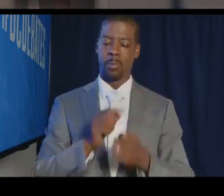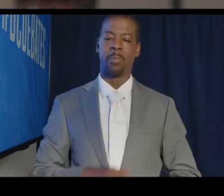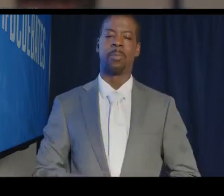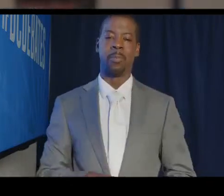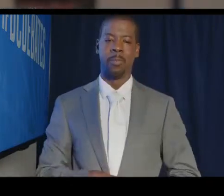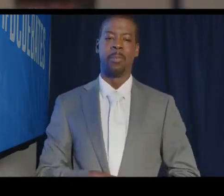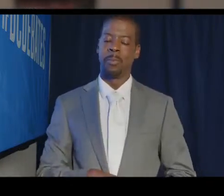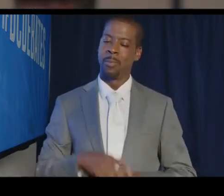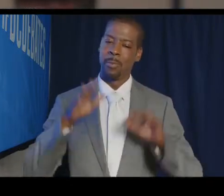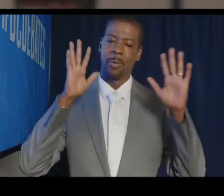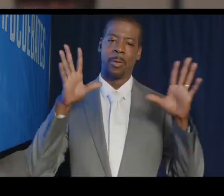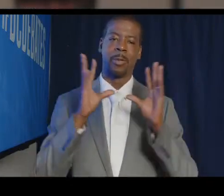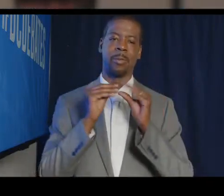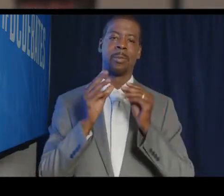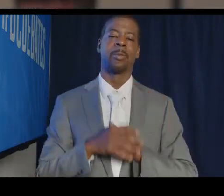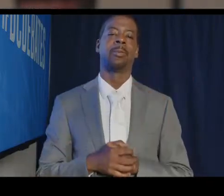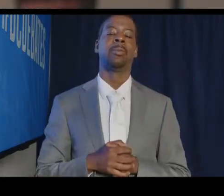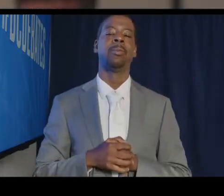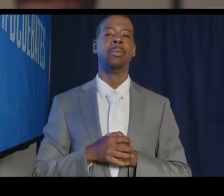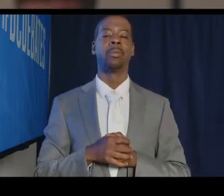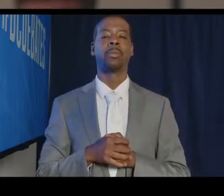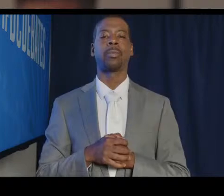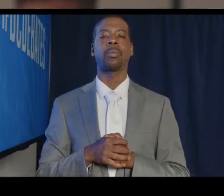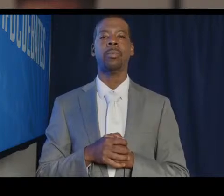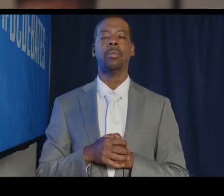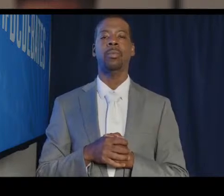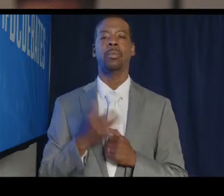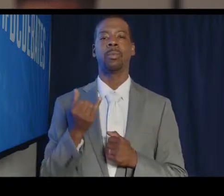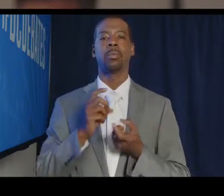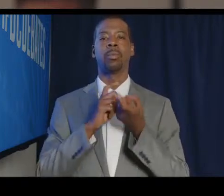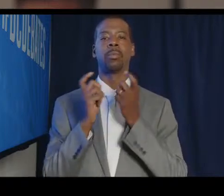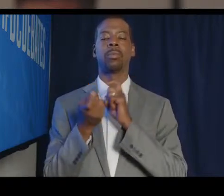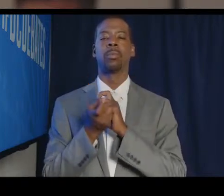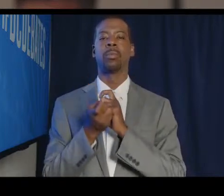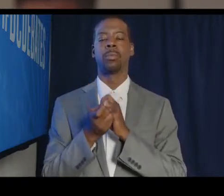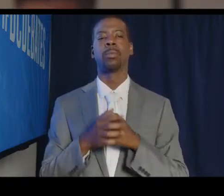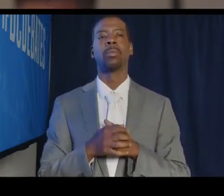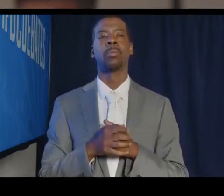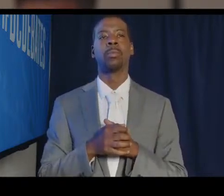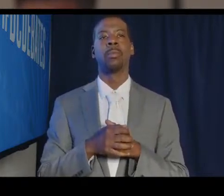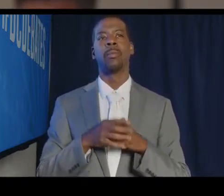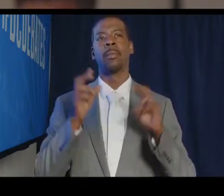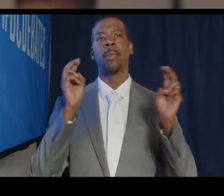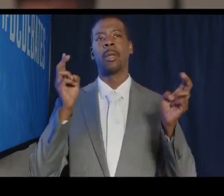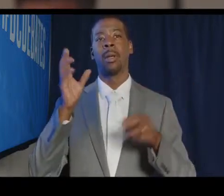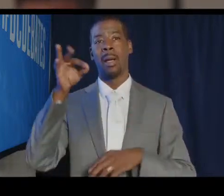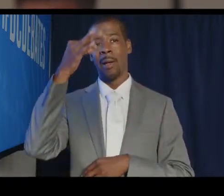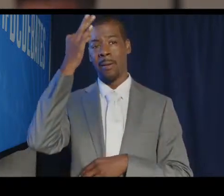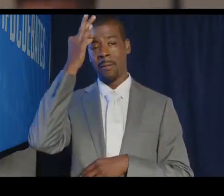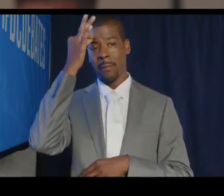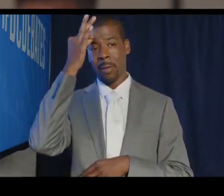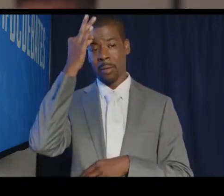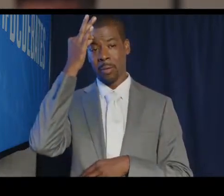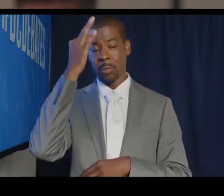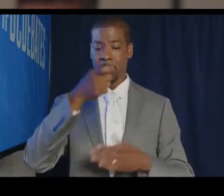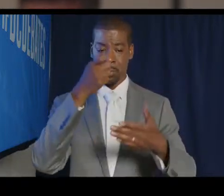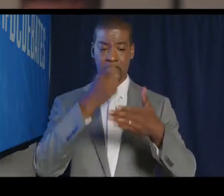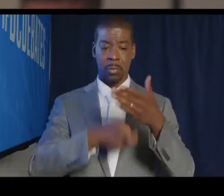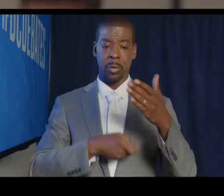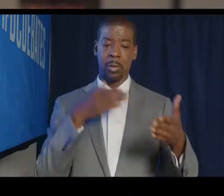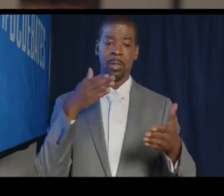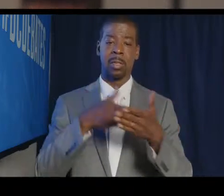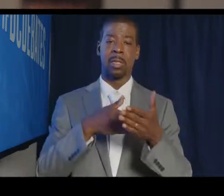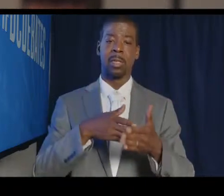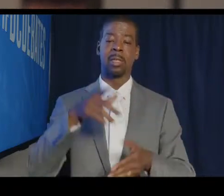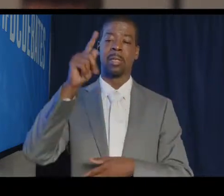Good. Moving topics once again. As you know, a federal indictment has accused Ward 8 Councilmember Trayon White of